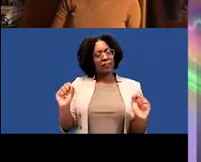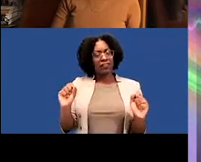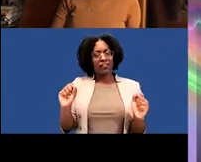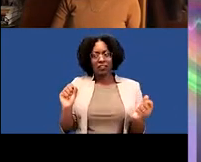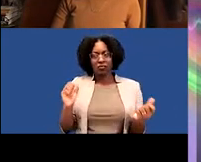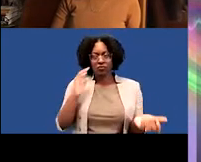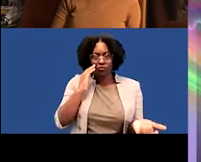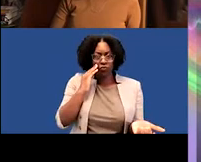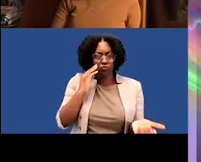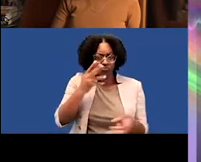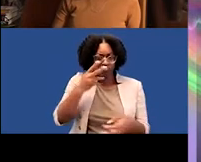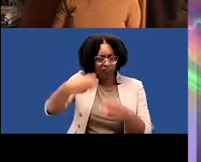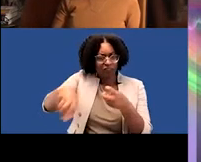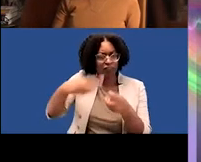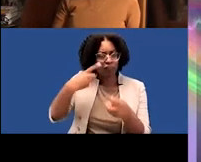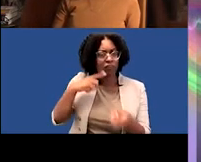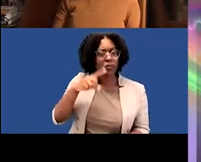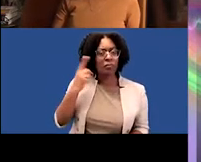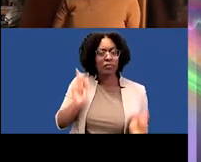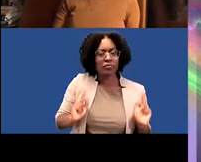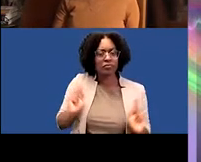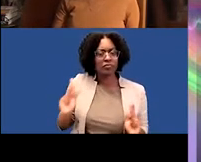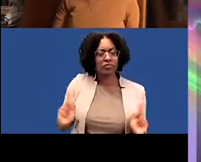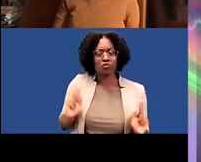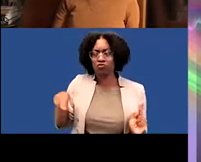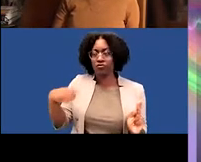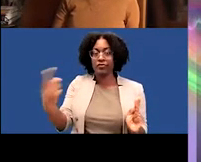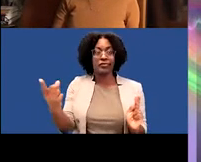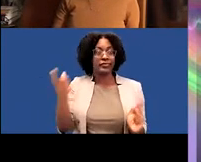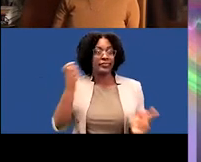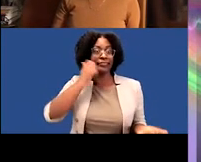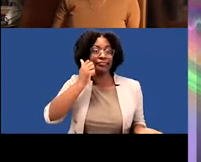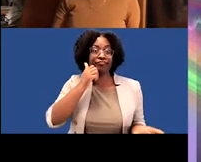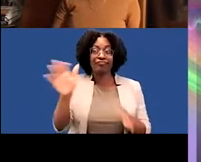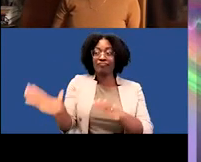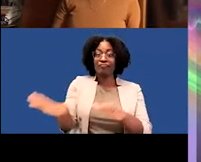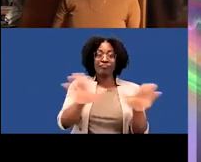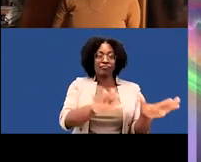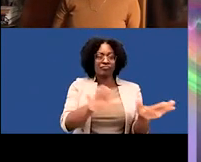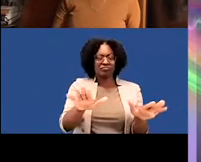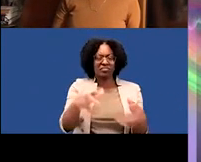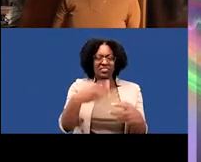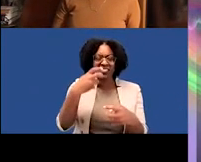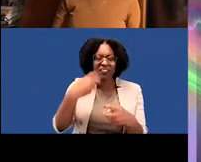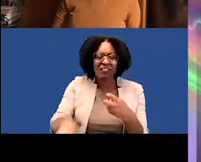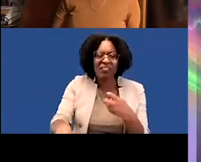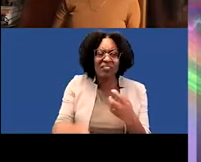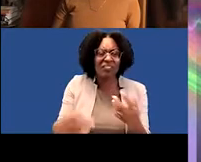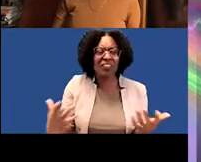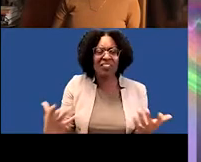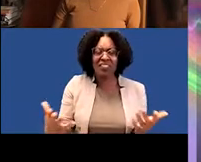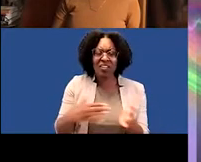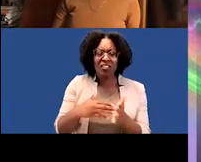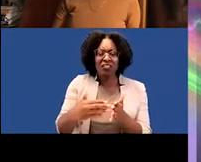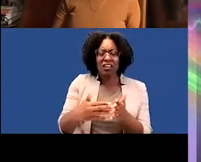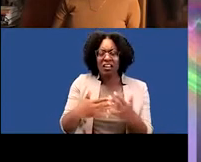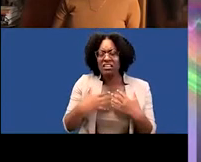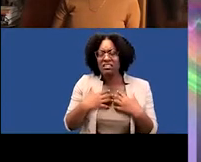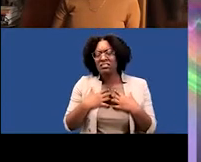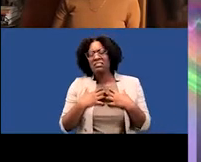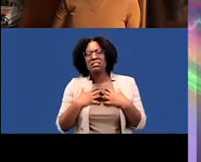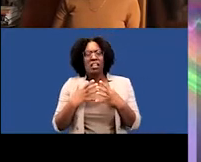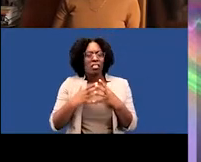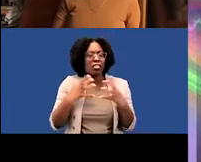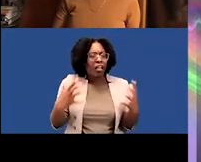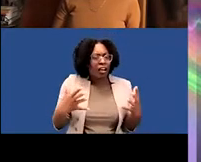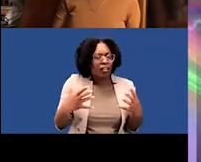for Black people to do that on the day to day. And so And Full of Dreams Too became